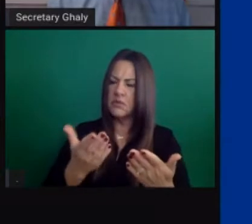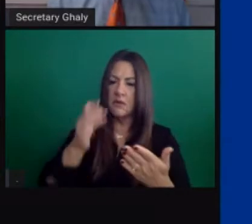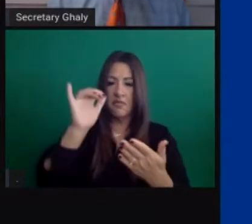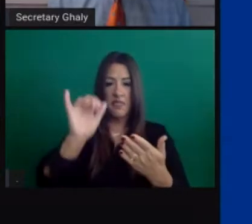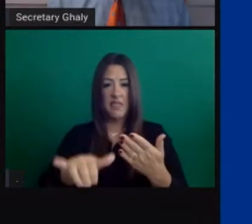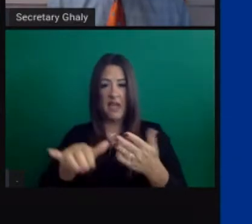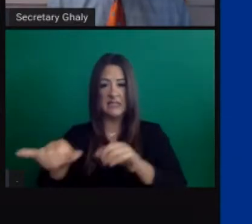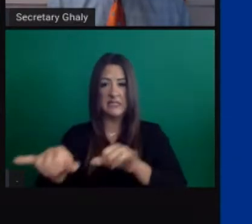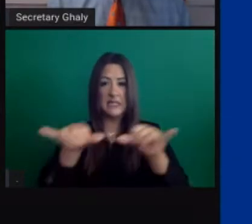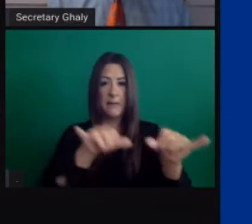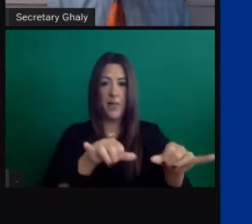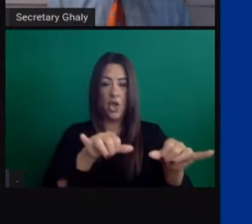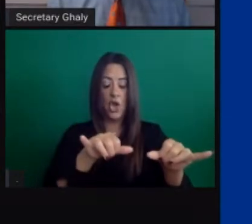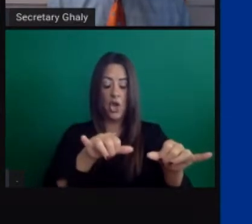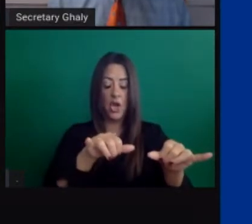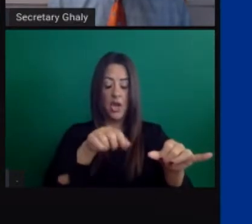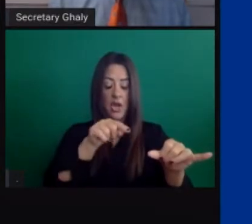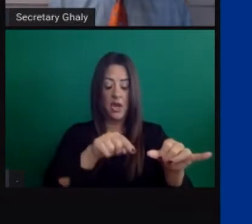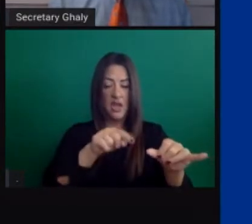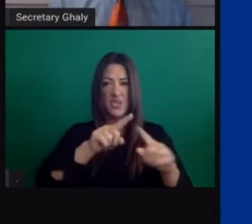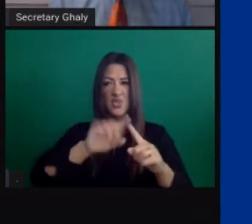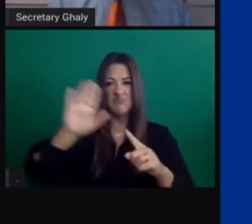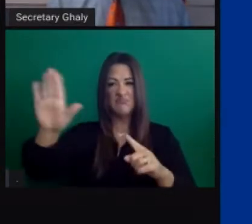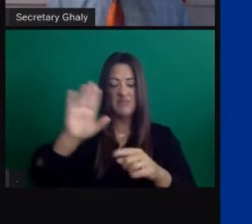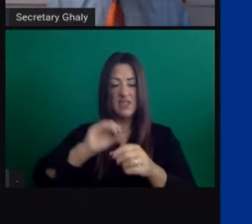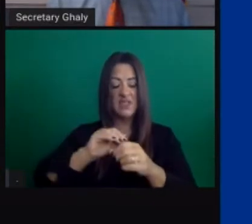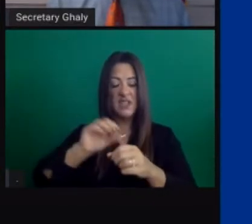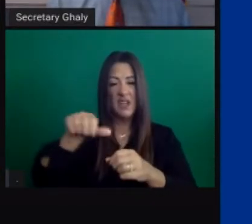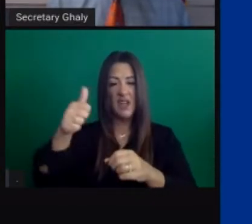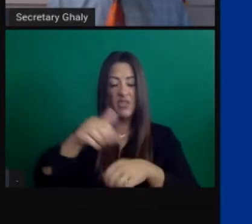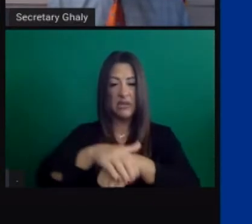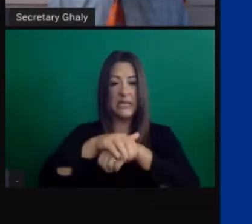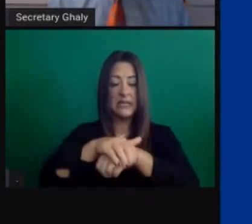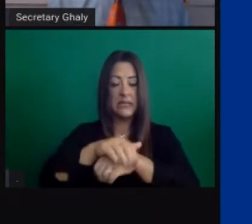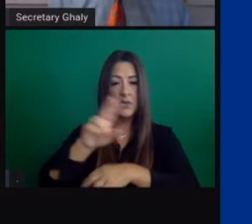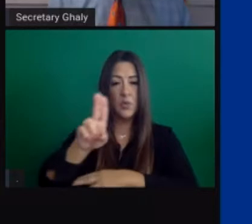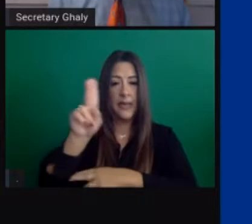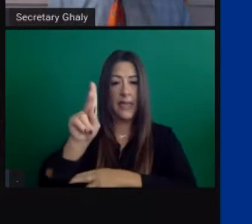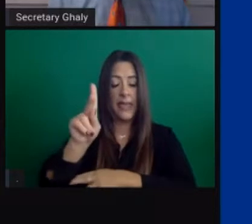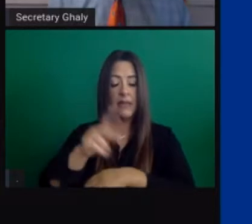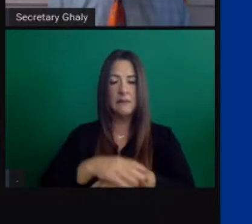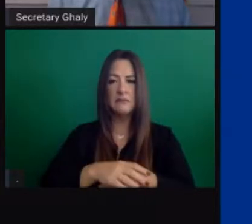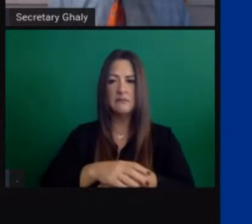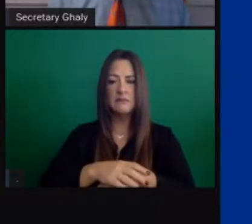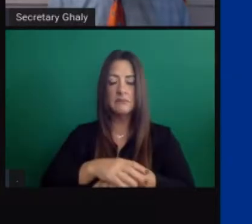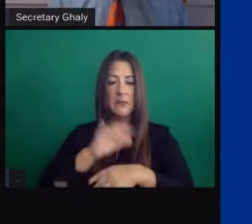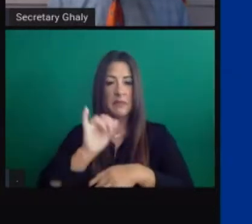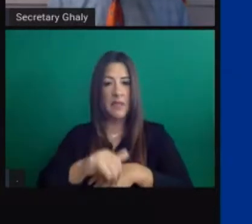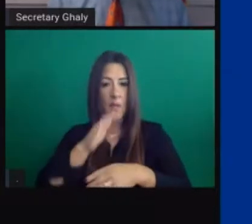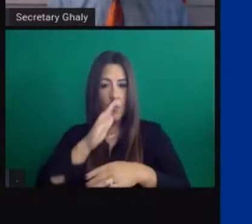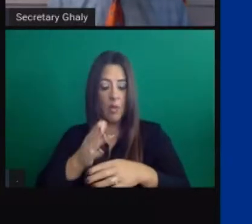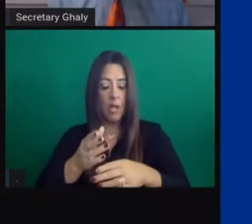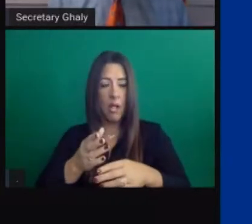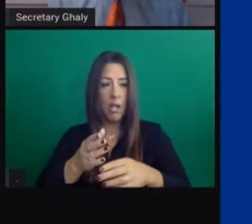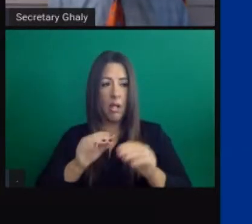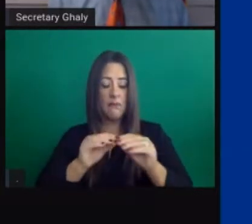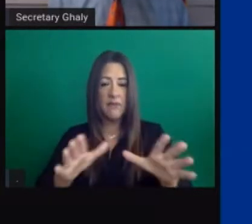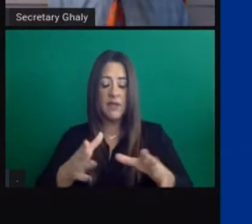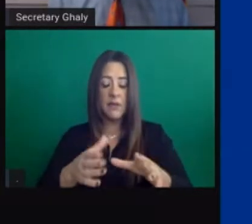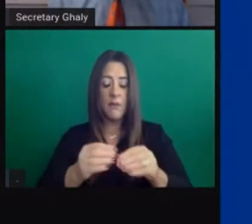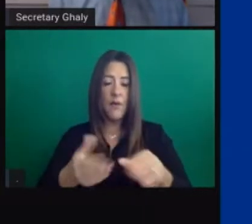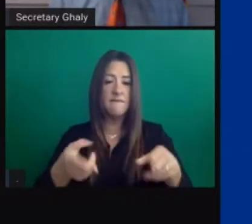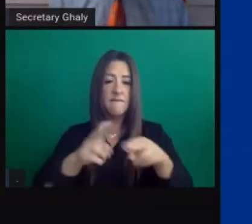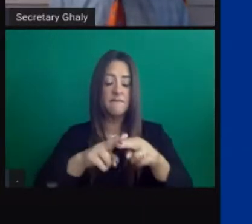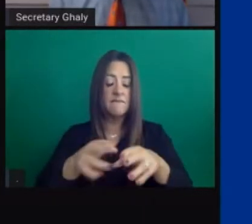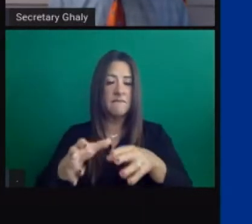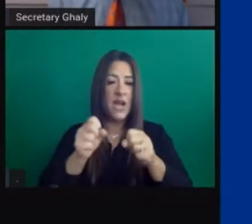variant similar to the UK variant has any increase in infectiousness, what its impact might be on vaccinations and